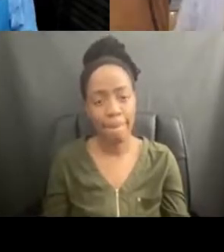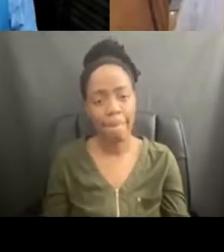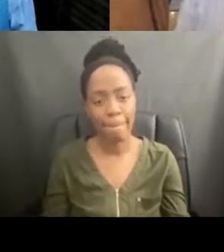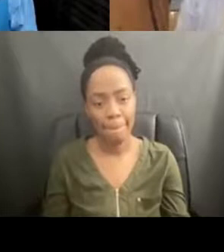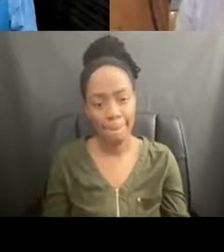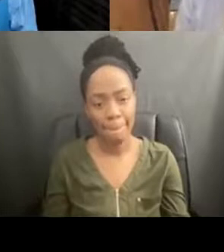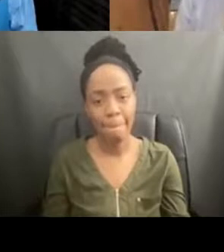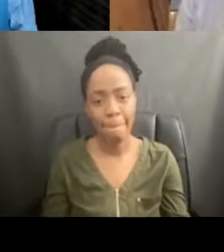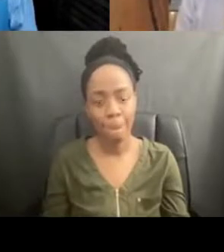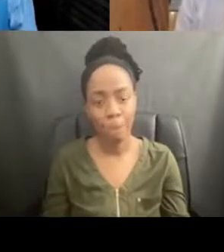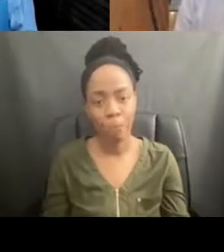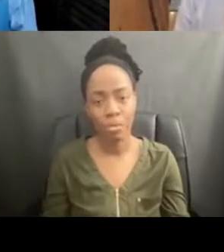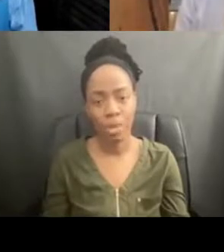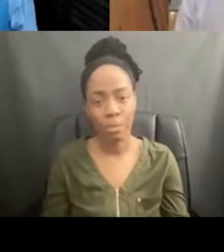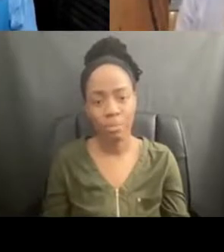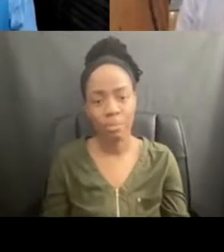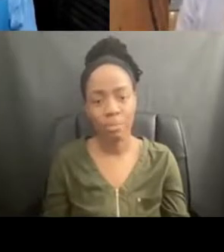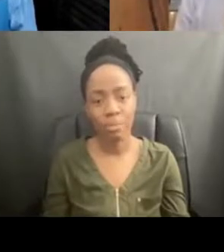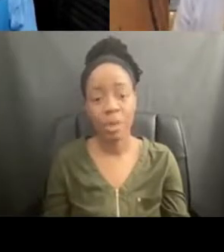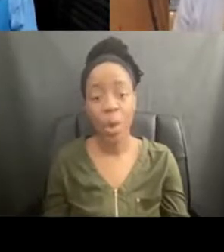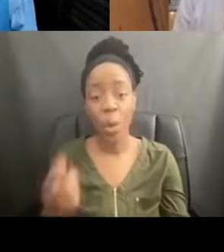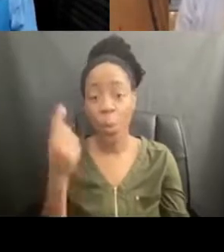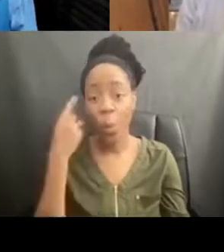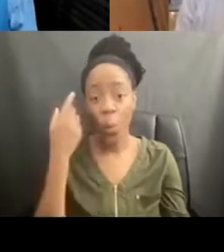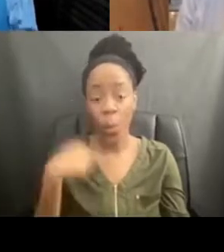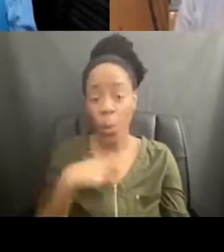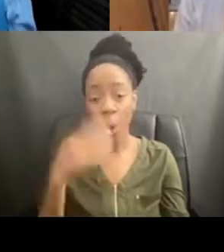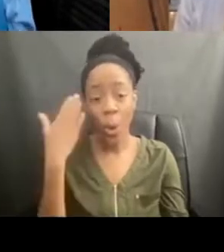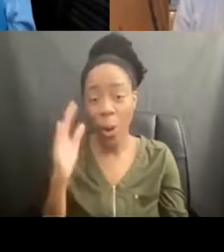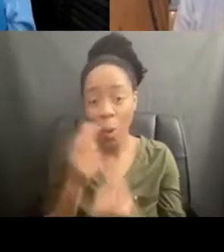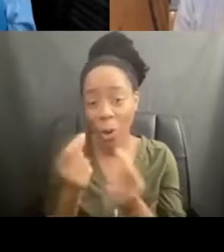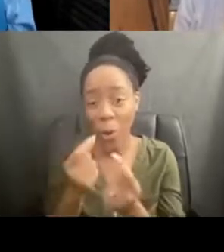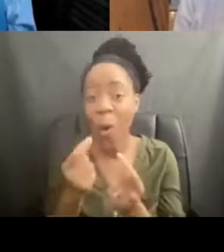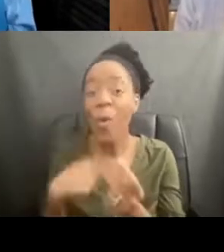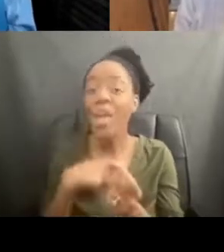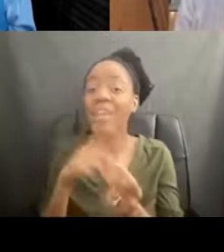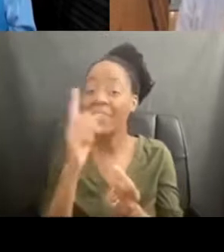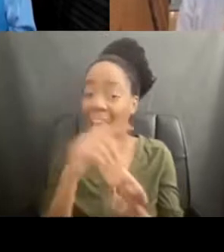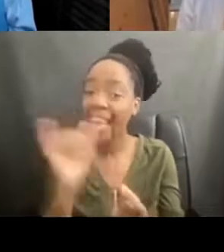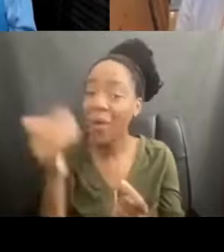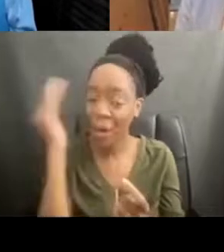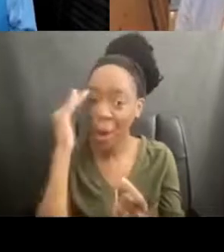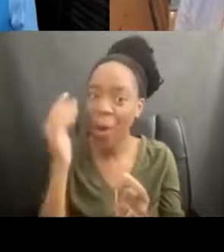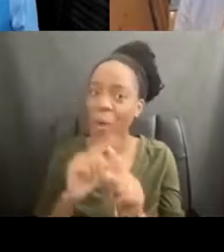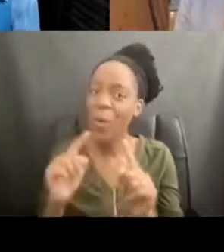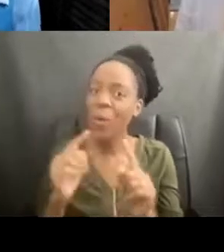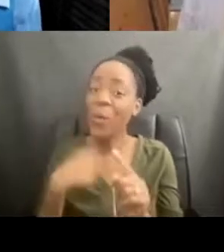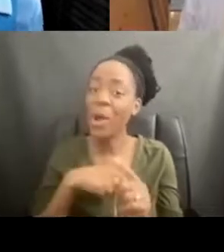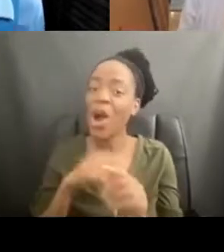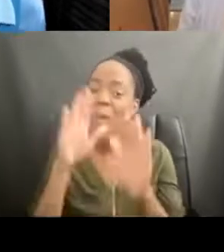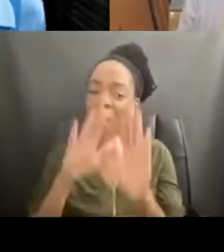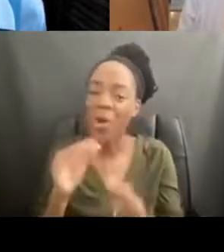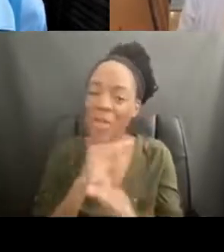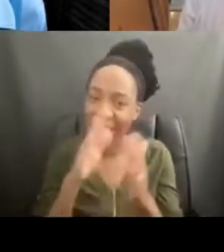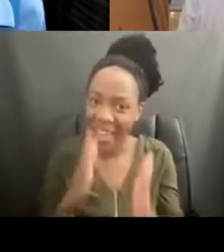You know, we pretend we do, but we're liars. We're great liars, aren't we? I dealt with